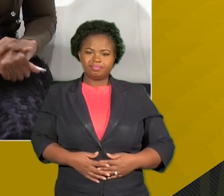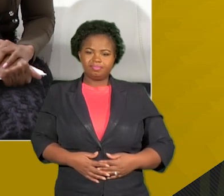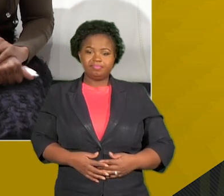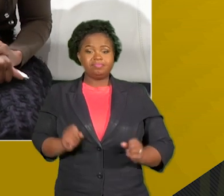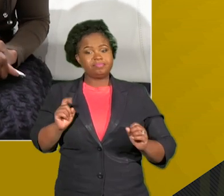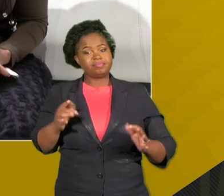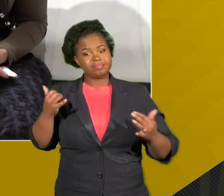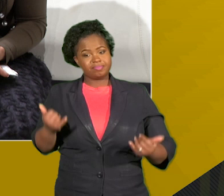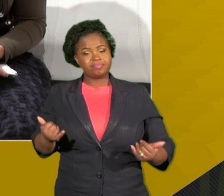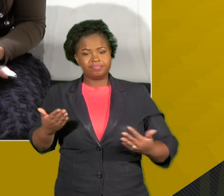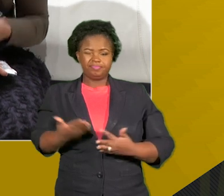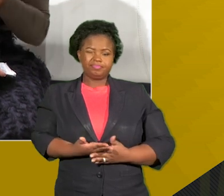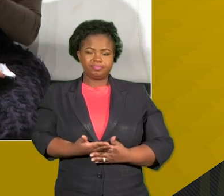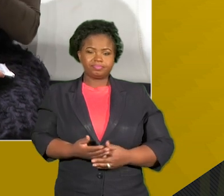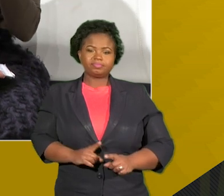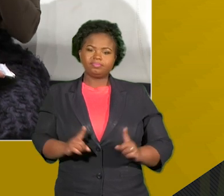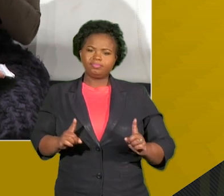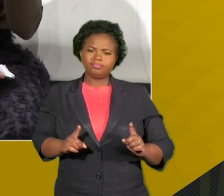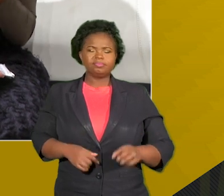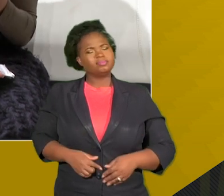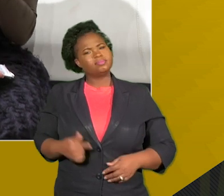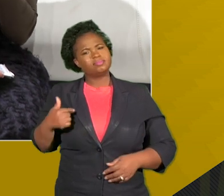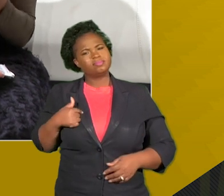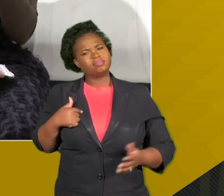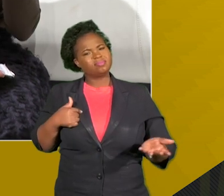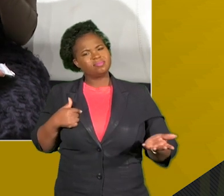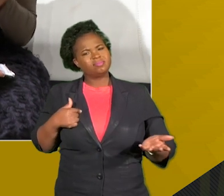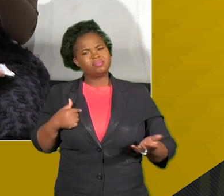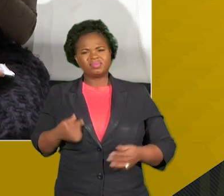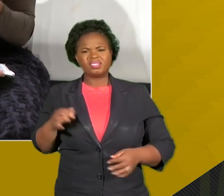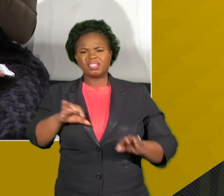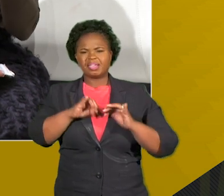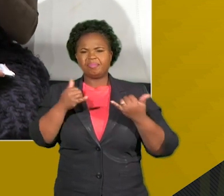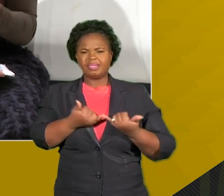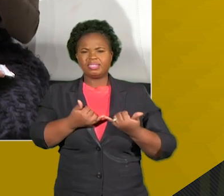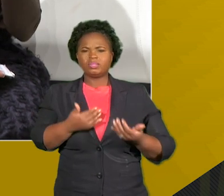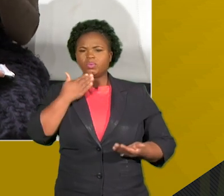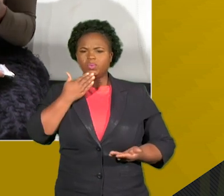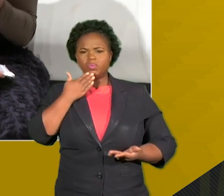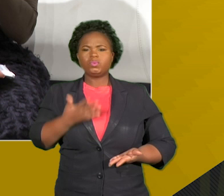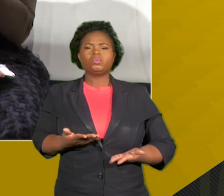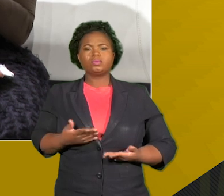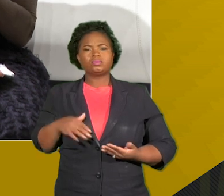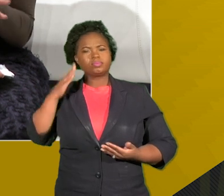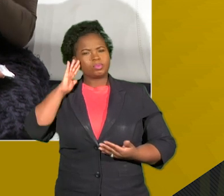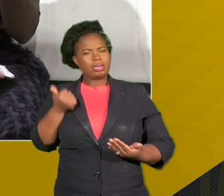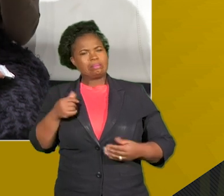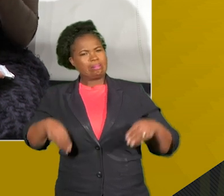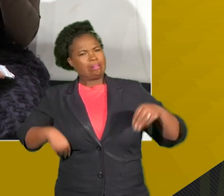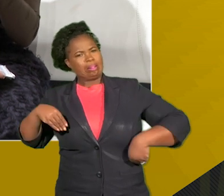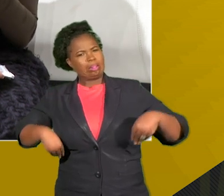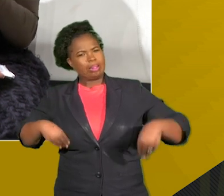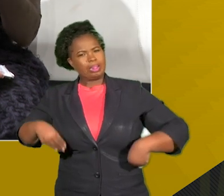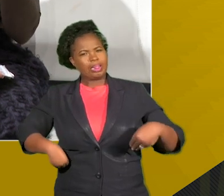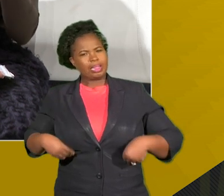We're gonna go for a quick ad break, but before we go to Kini, I'm still curious. Hore na khona le company that's about they clean their money. Some of them are corrupt, but